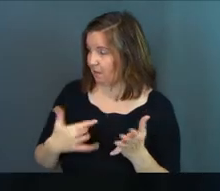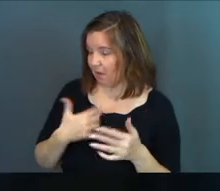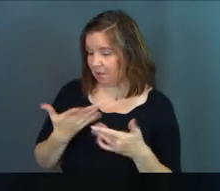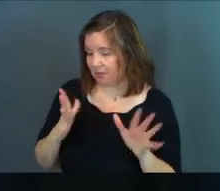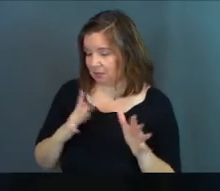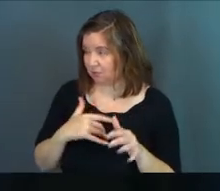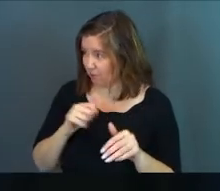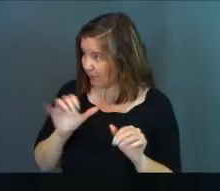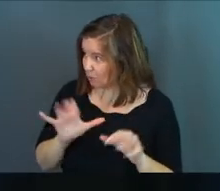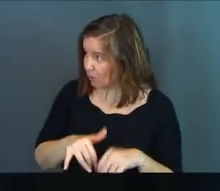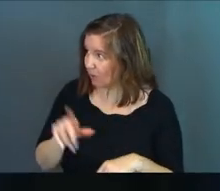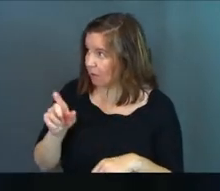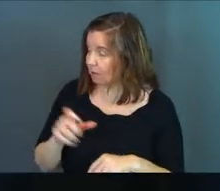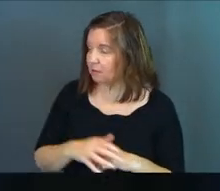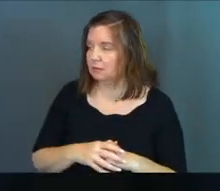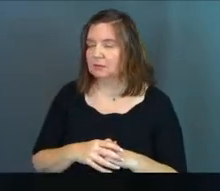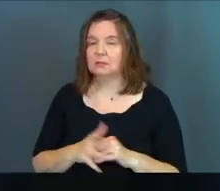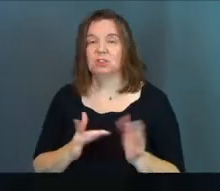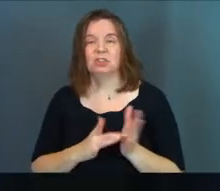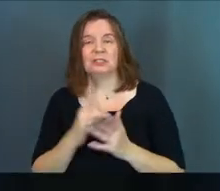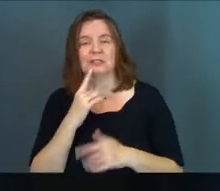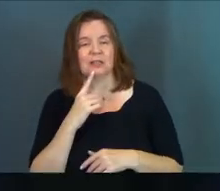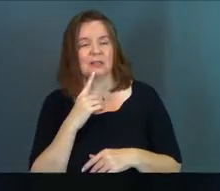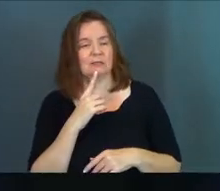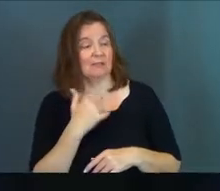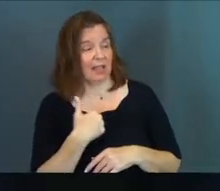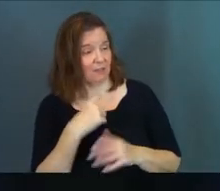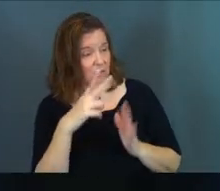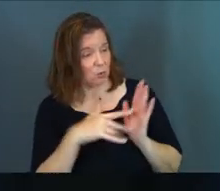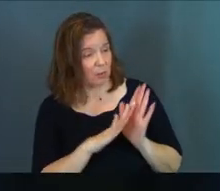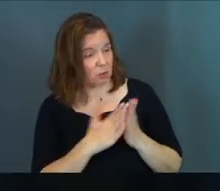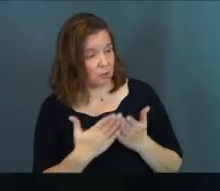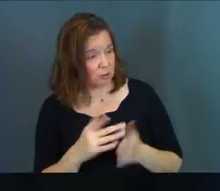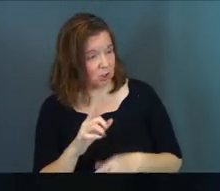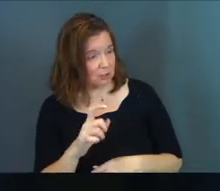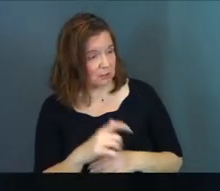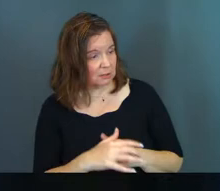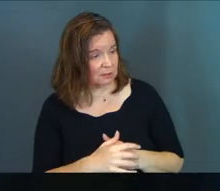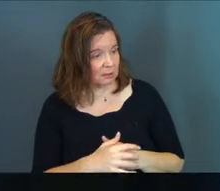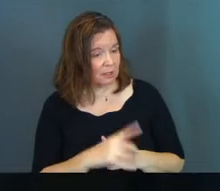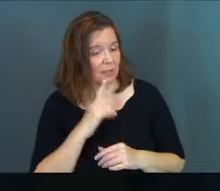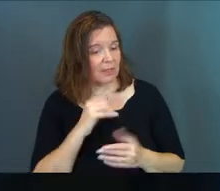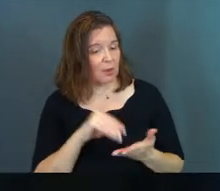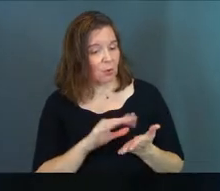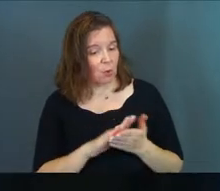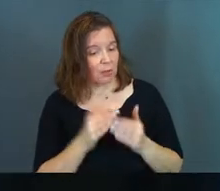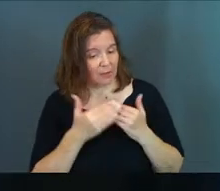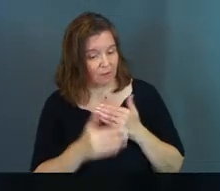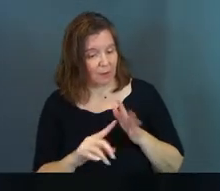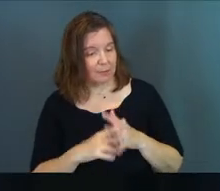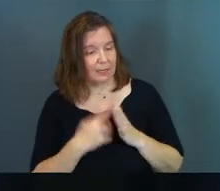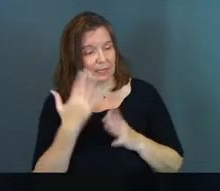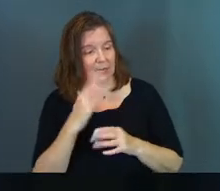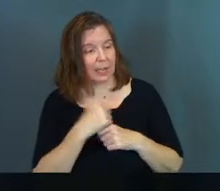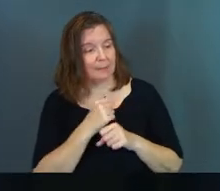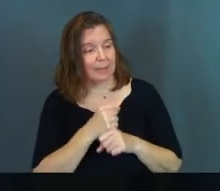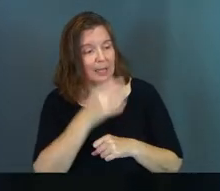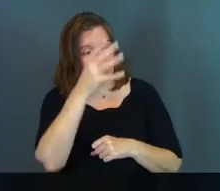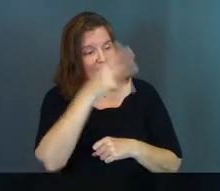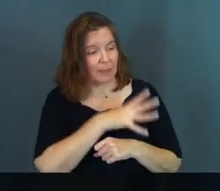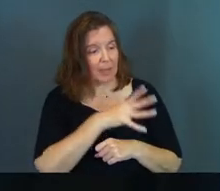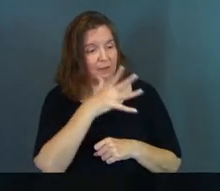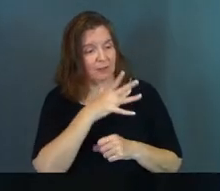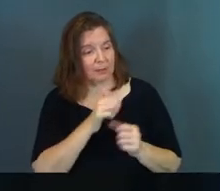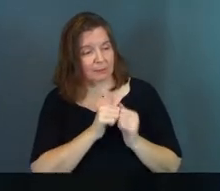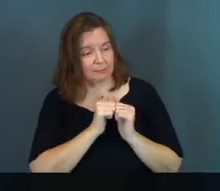I'm out. Like, should he be able to do that? Jesus says, haven't you read the scriptures? they record that from the beginning, God made them male